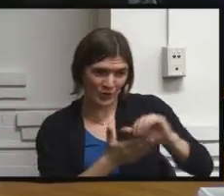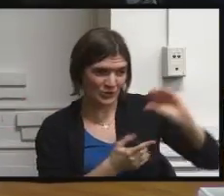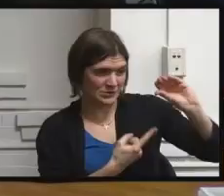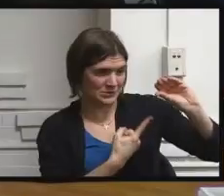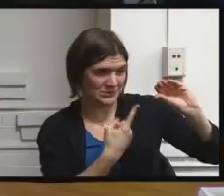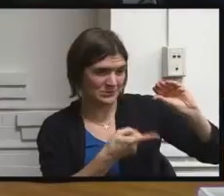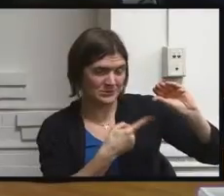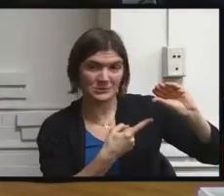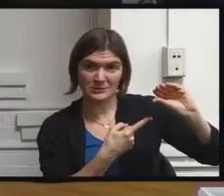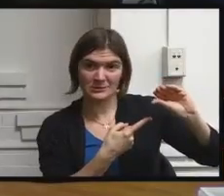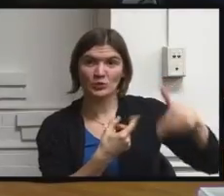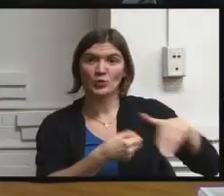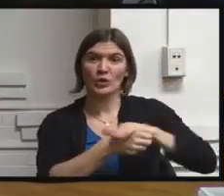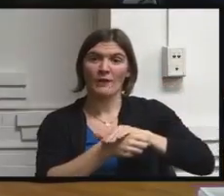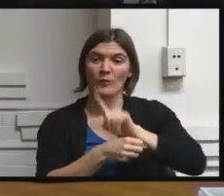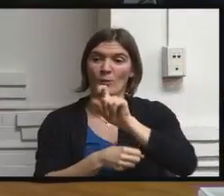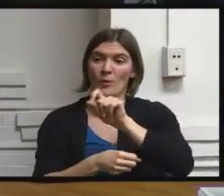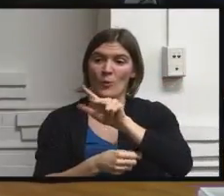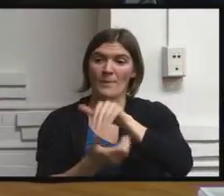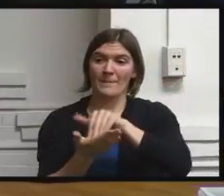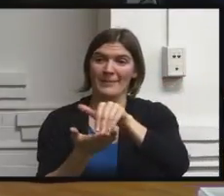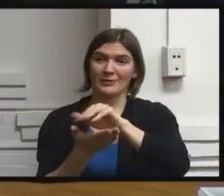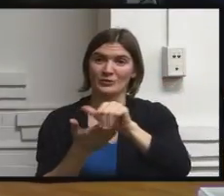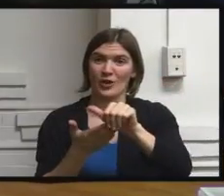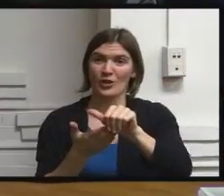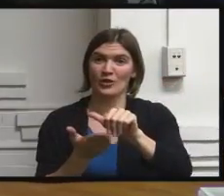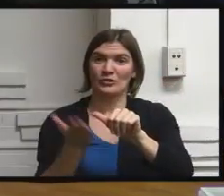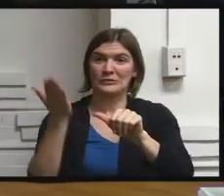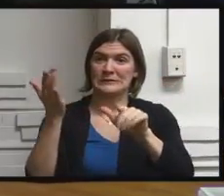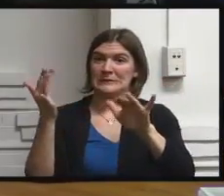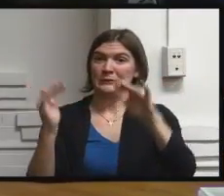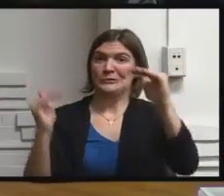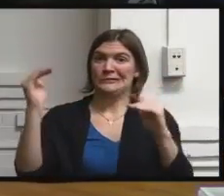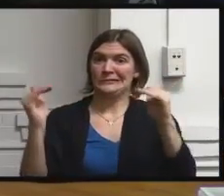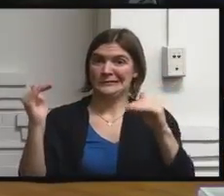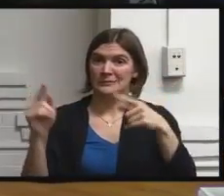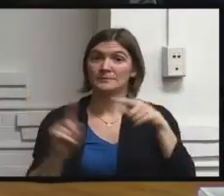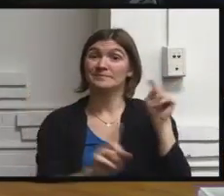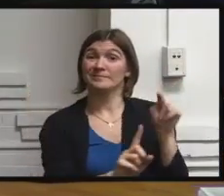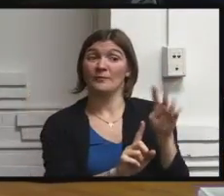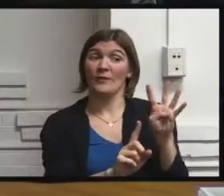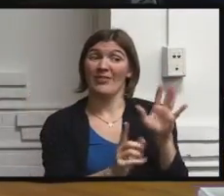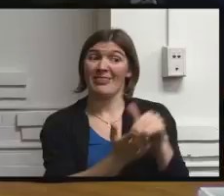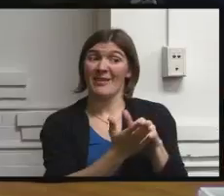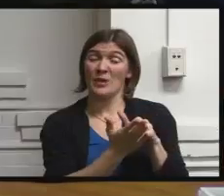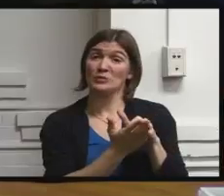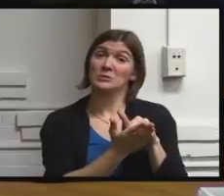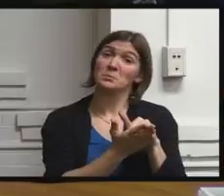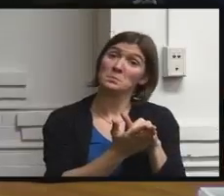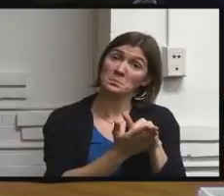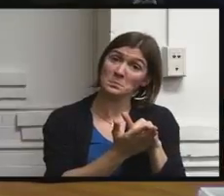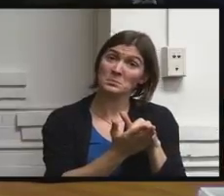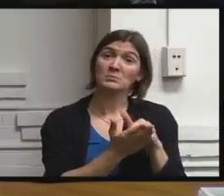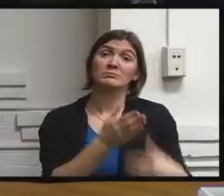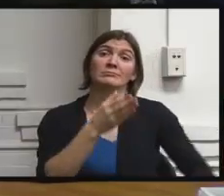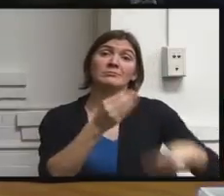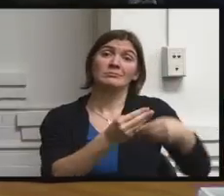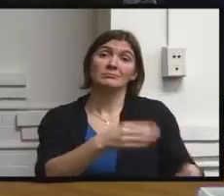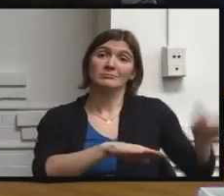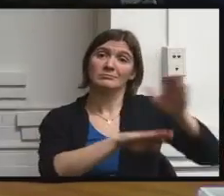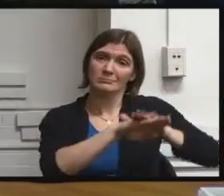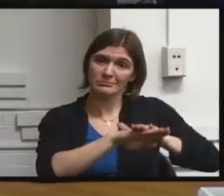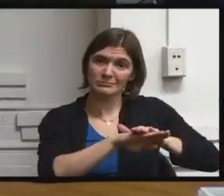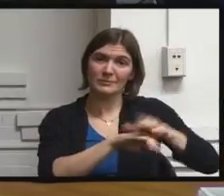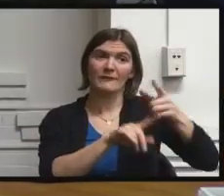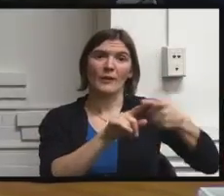of covering the $1.1 million higher bids that would be a additional funding through